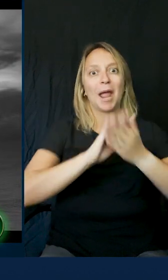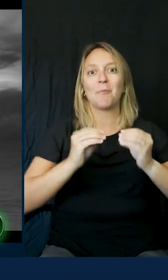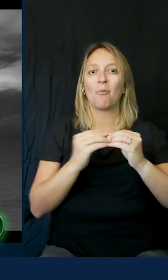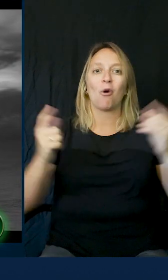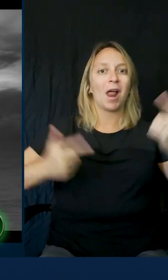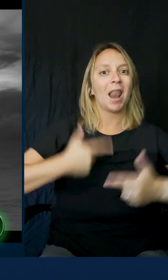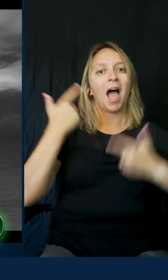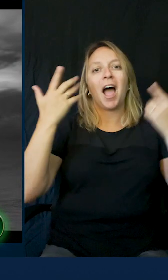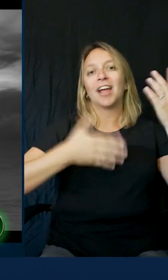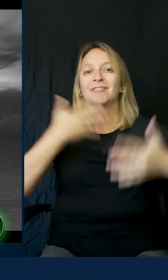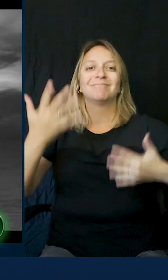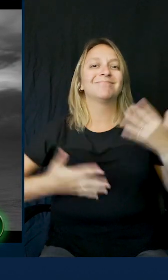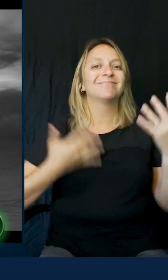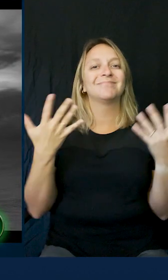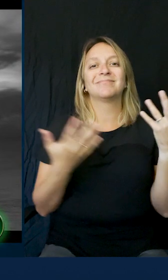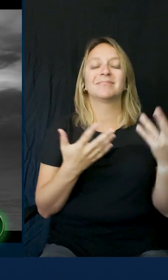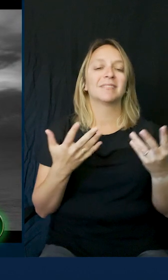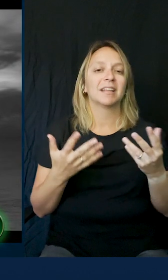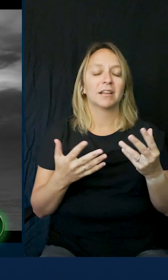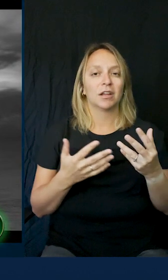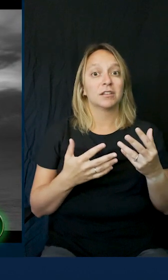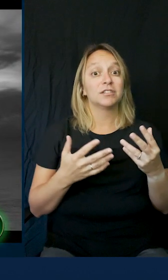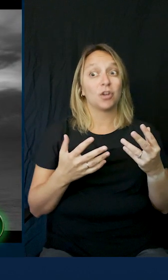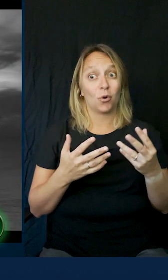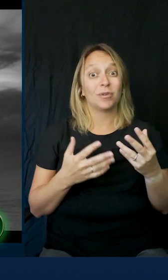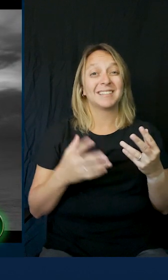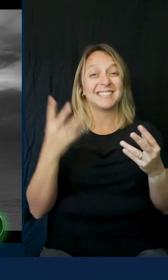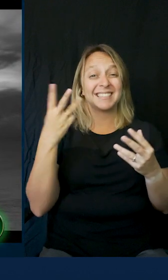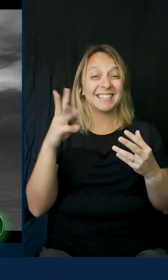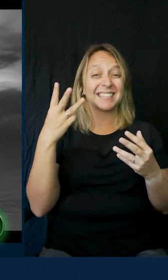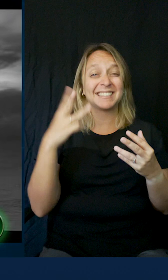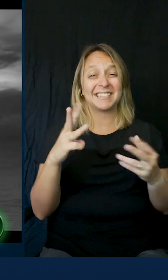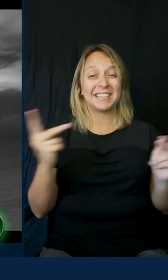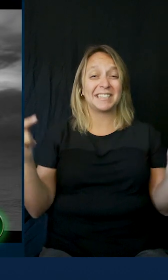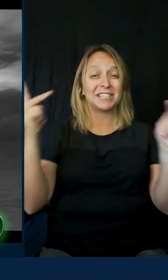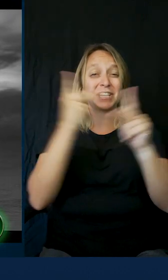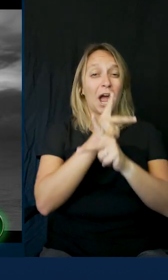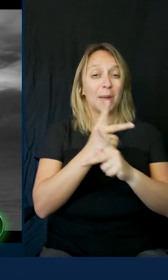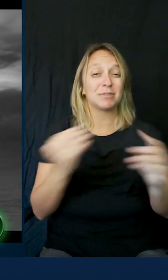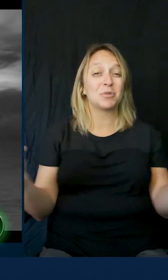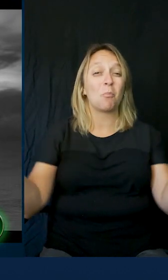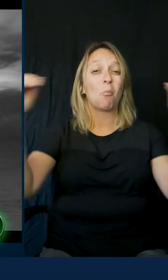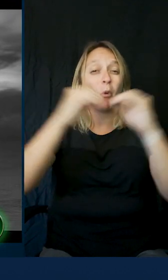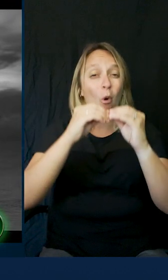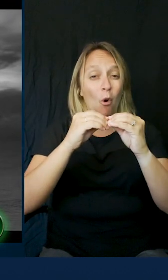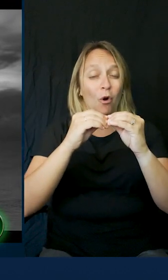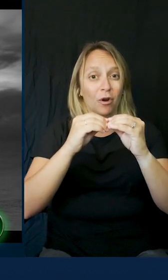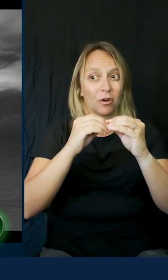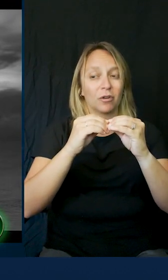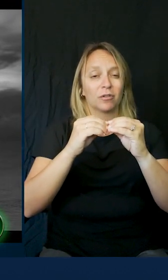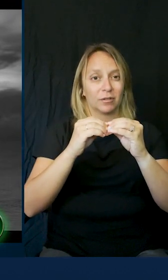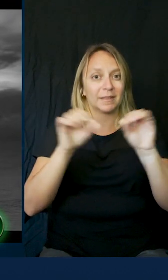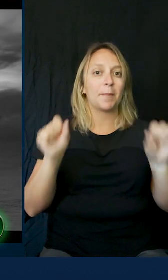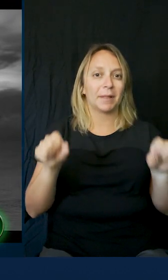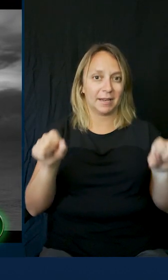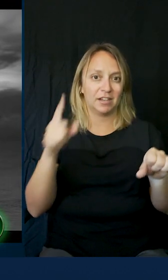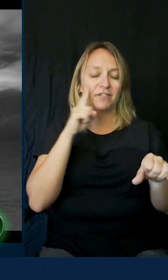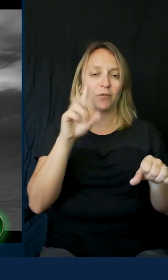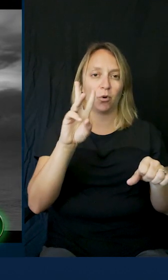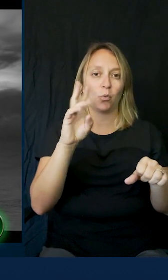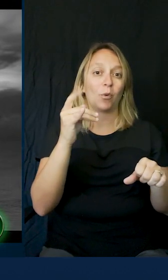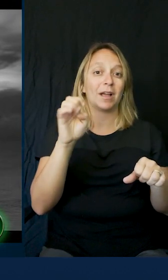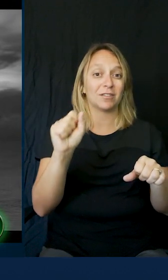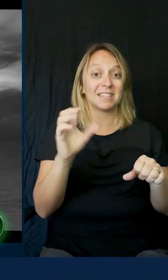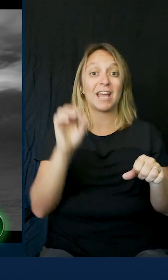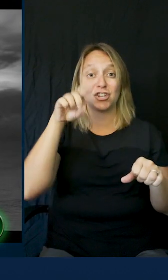terms of metrics, there was a 16-fold increase in the acoustic space of a whale or a dolphin. And that